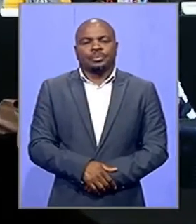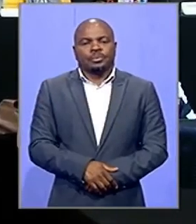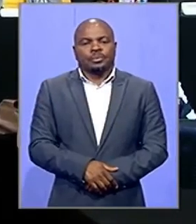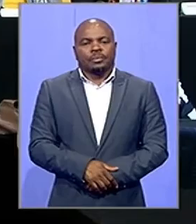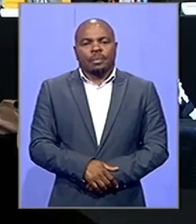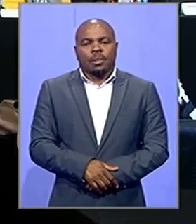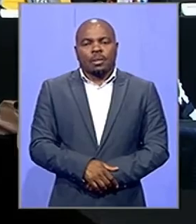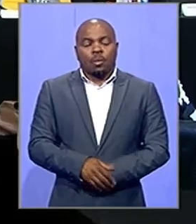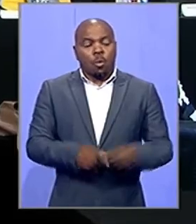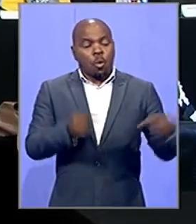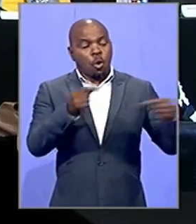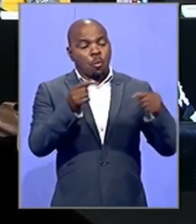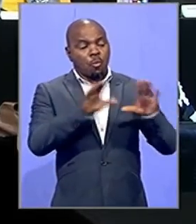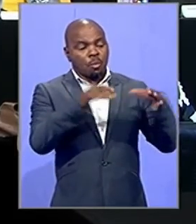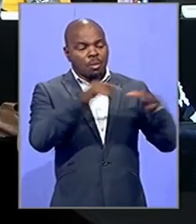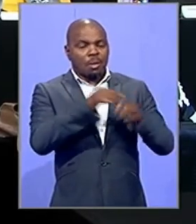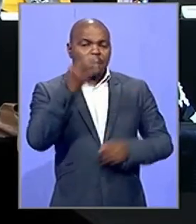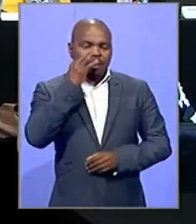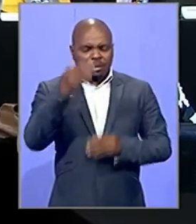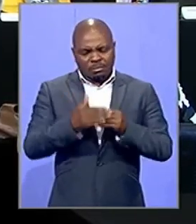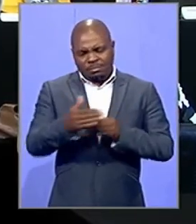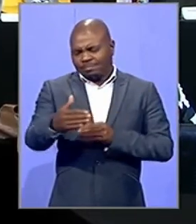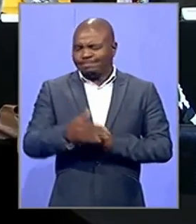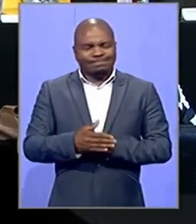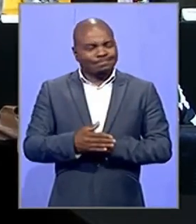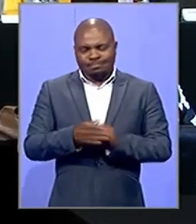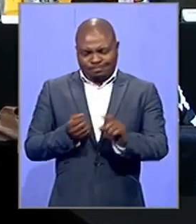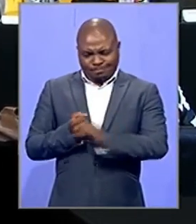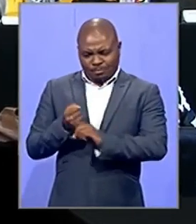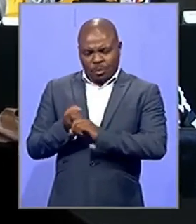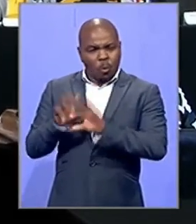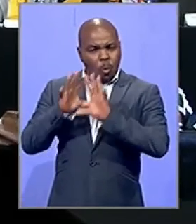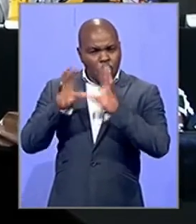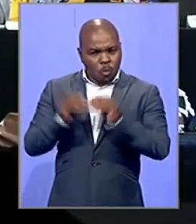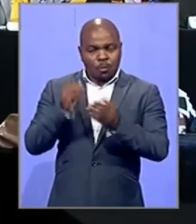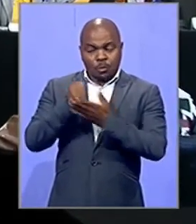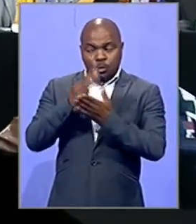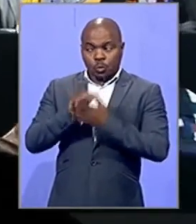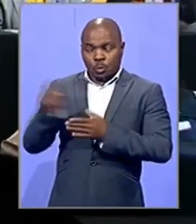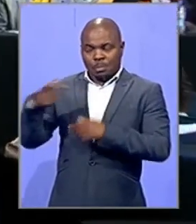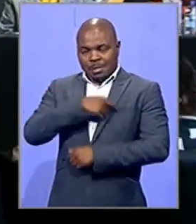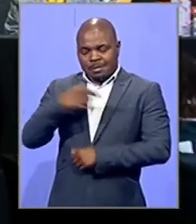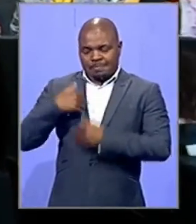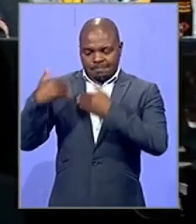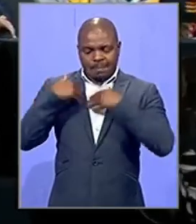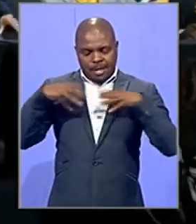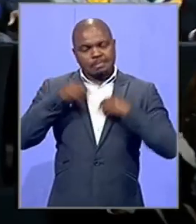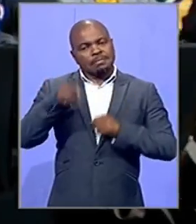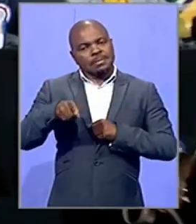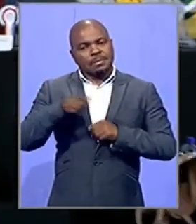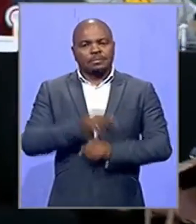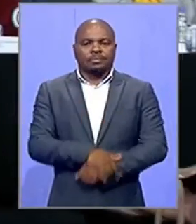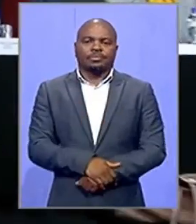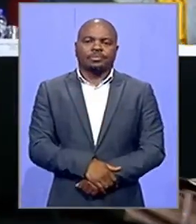Mekga ena ya bohanyetsi e re ke ya sia letho morao tekong ya yona ya ho jarisa mopresidente boikarabello.